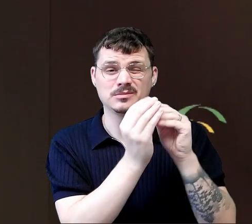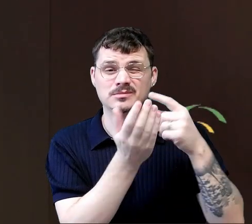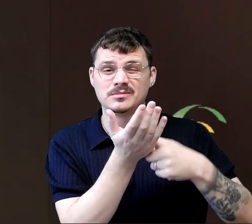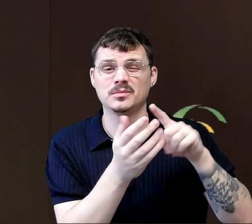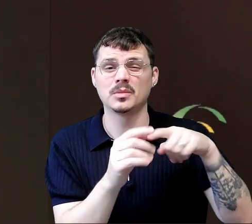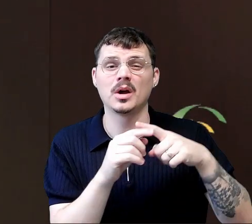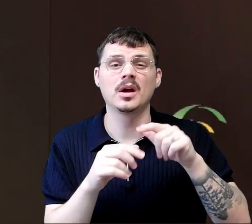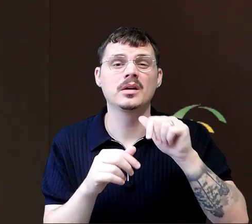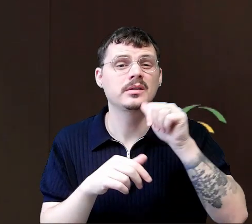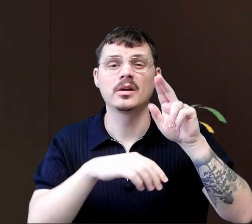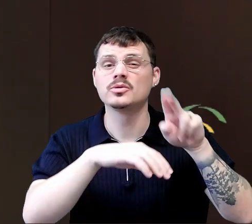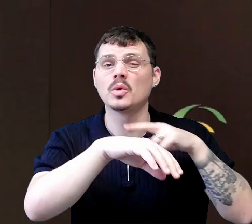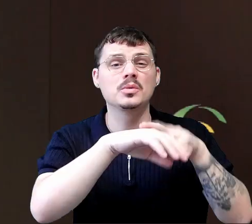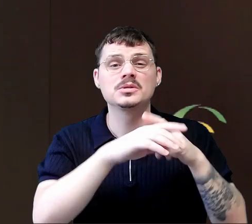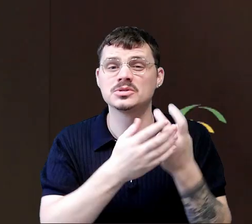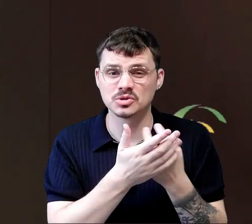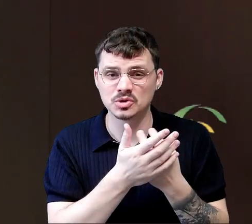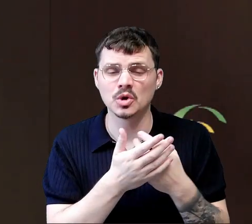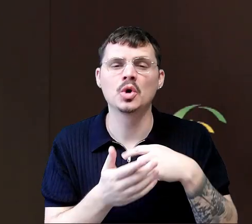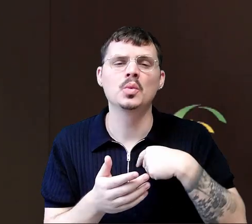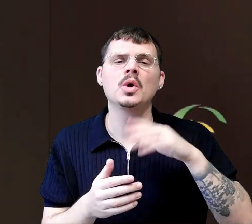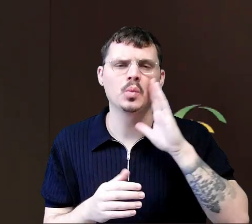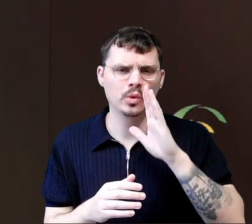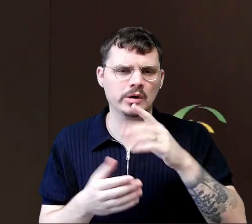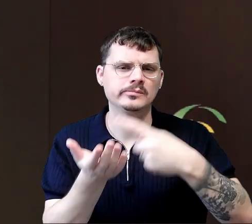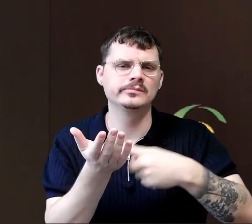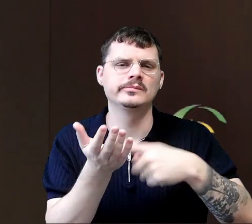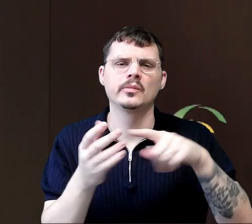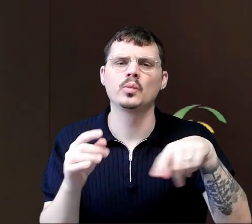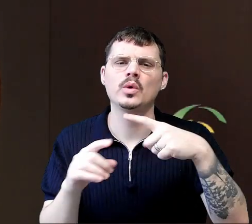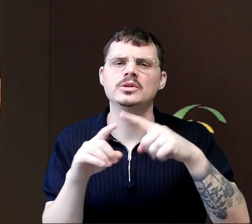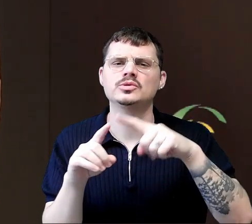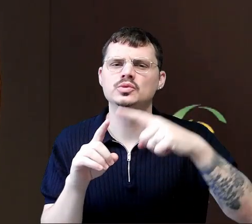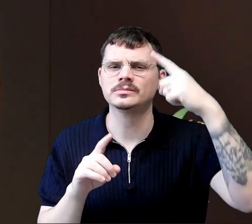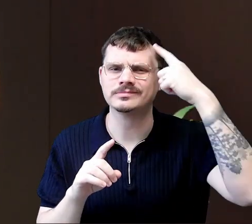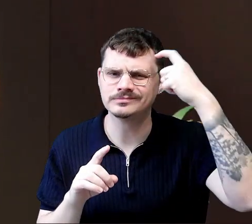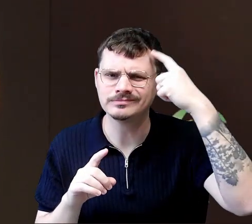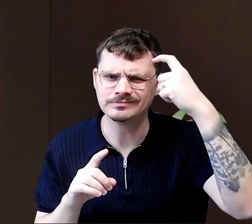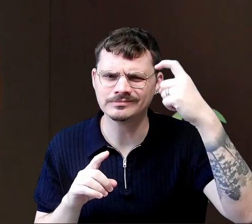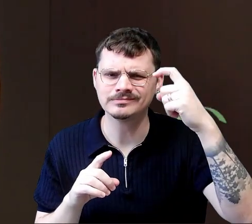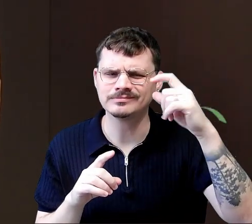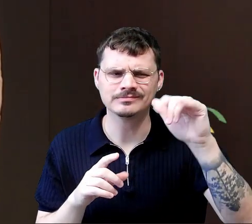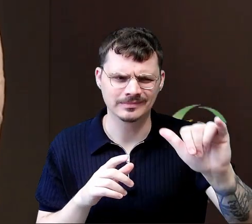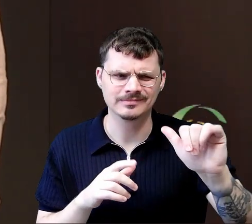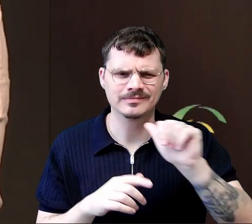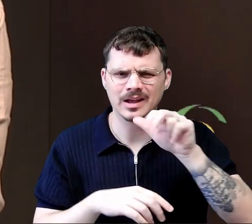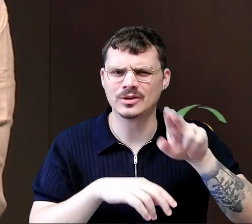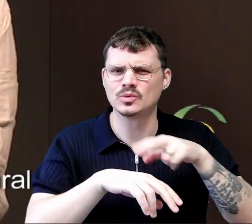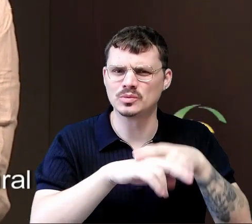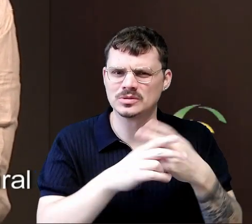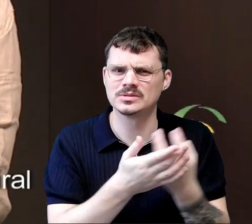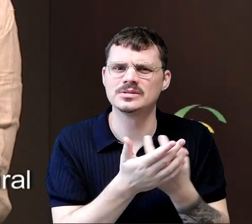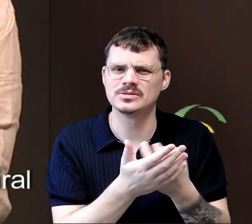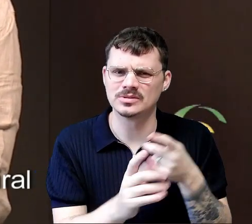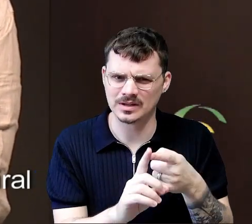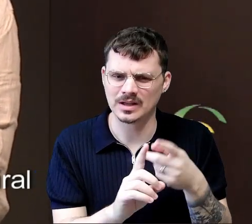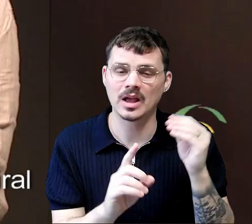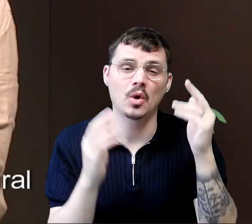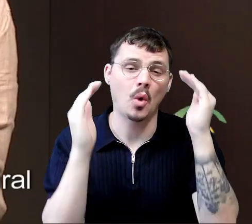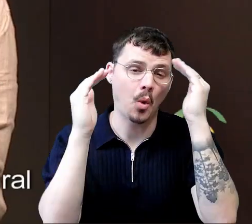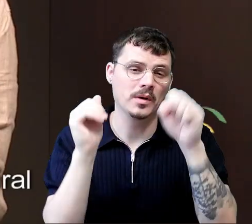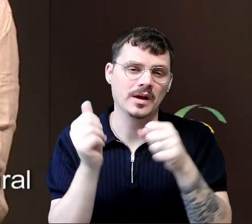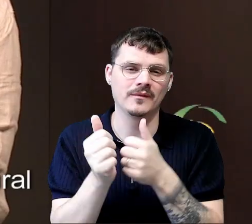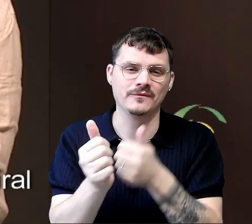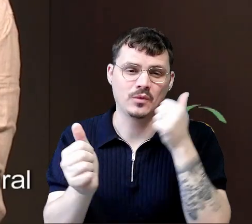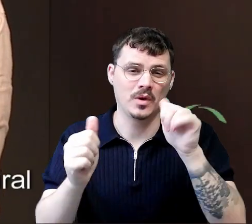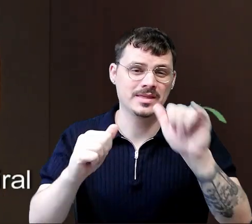we will talk about when to suspect a particularly unusual seizure, and hopefully avoid some